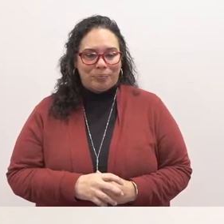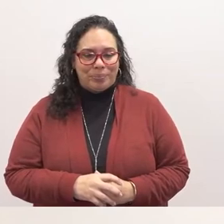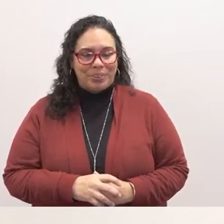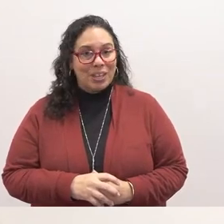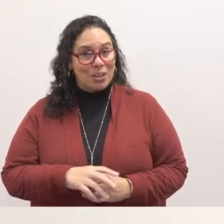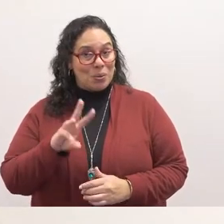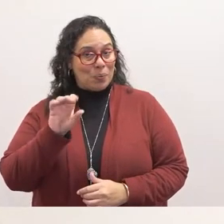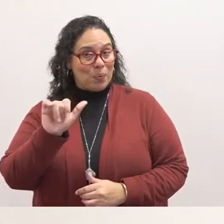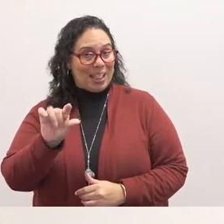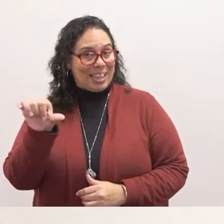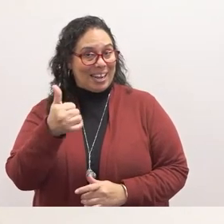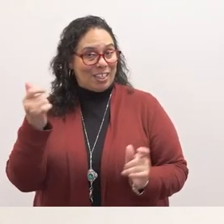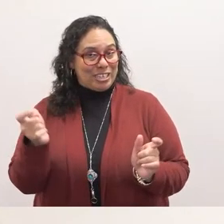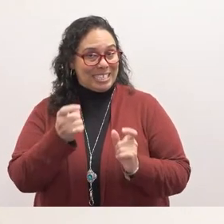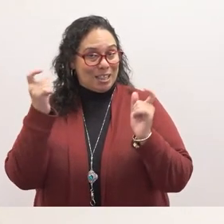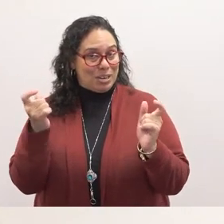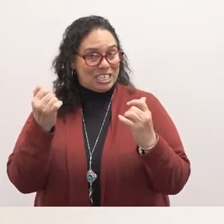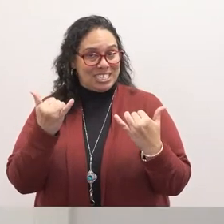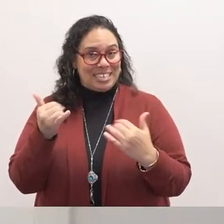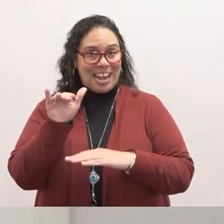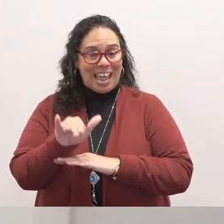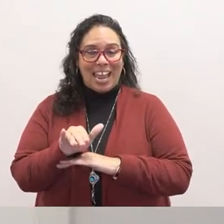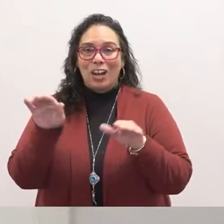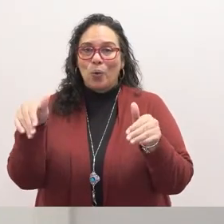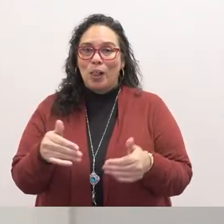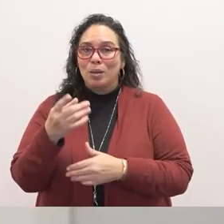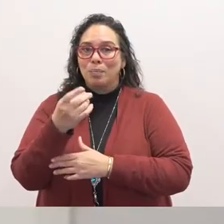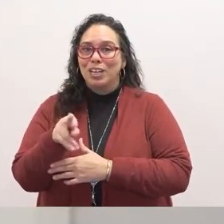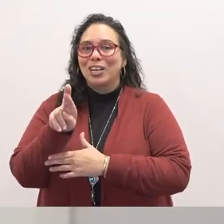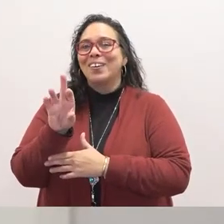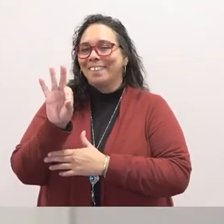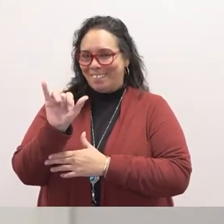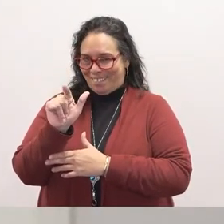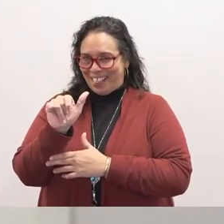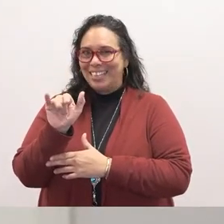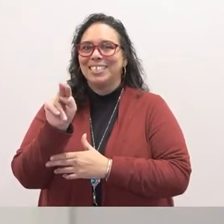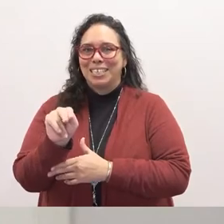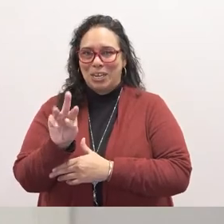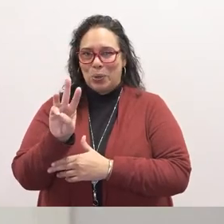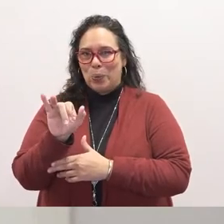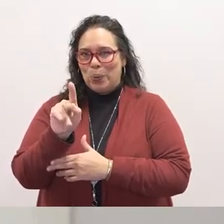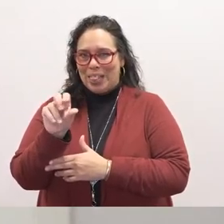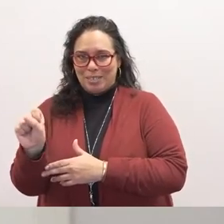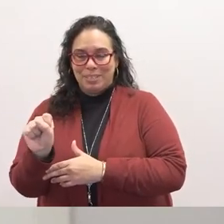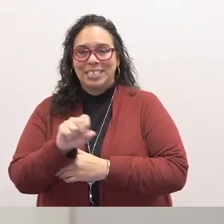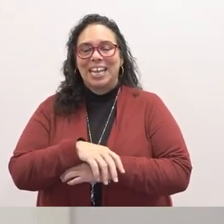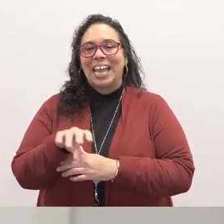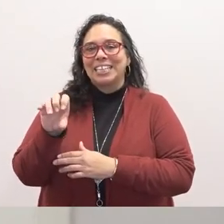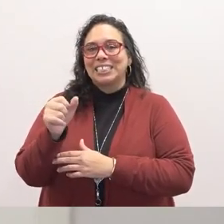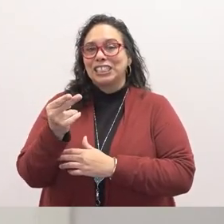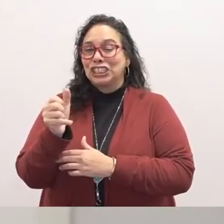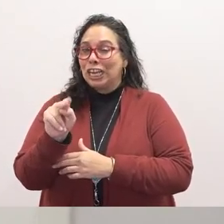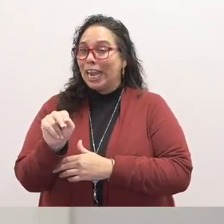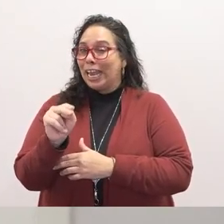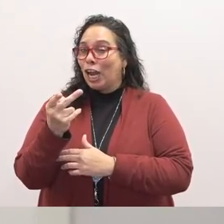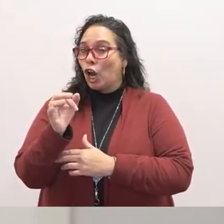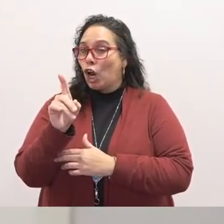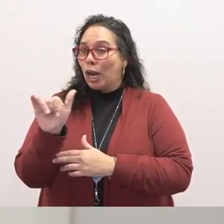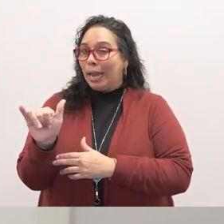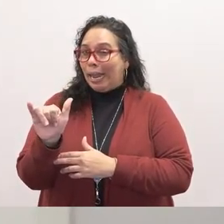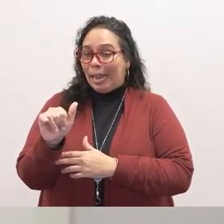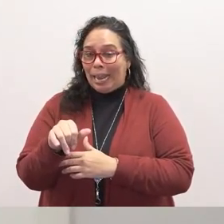we have another celebration tonight. I'd like to welcome Dr. Felton Williams and Mr. Shane Hardy, and I don't know if Kateria